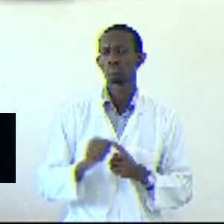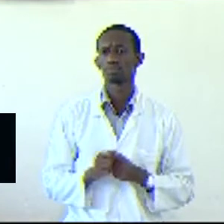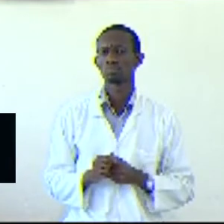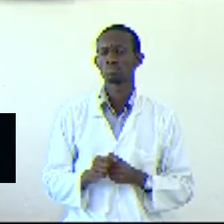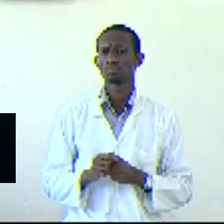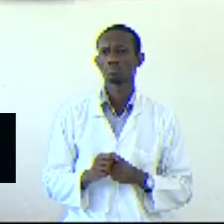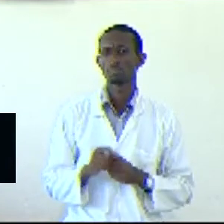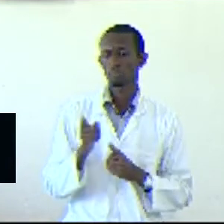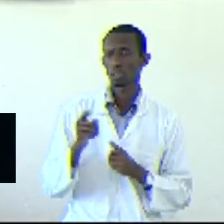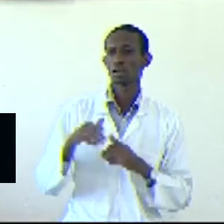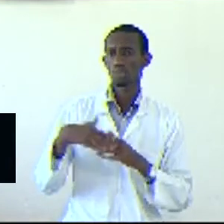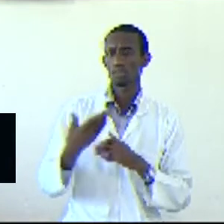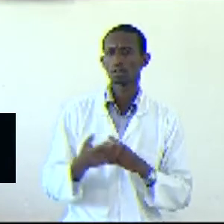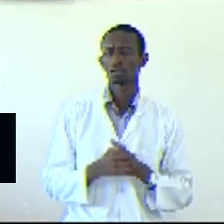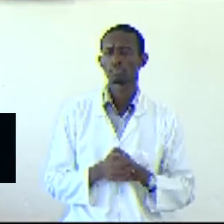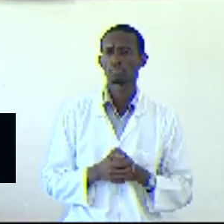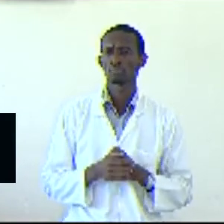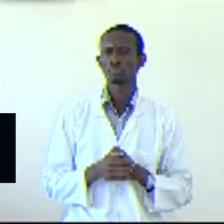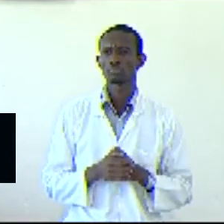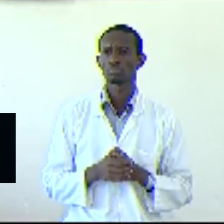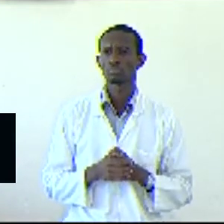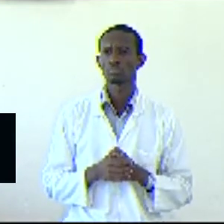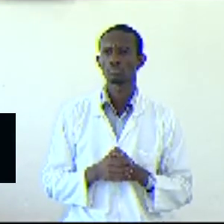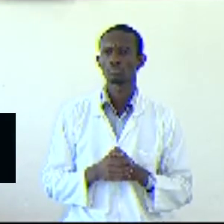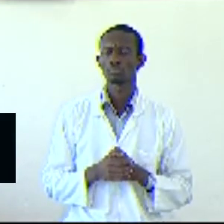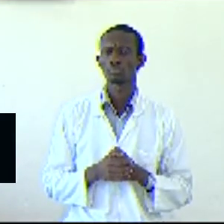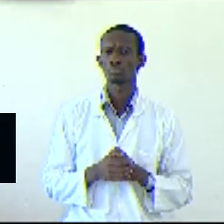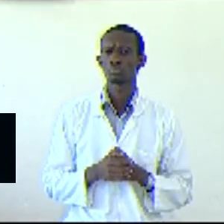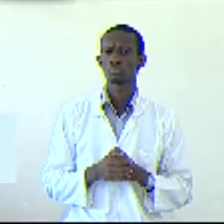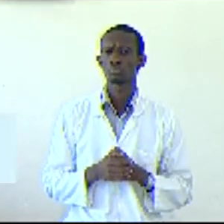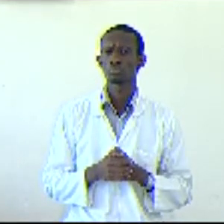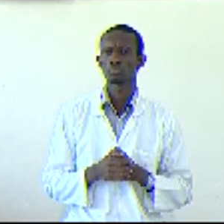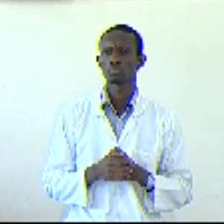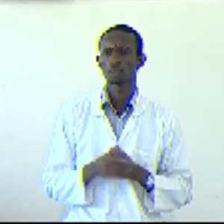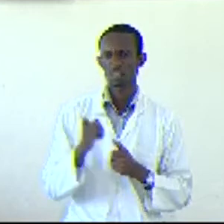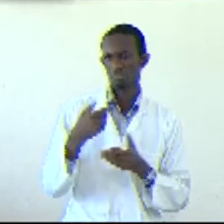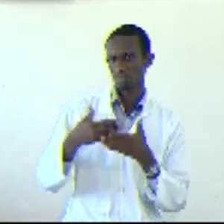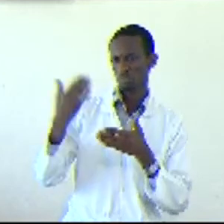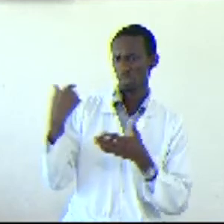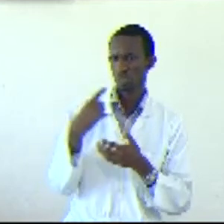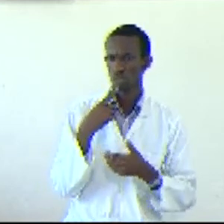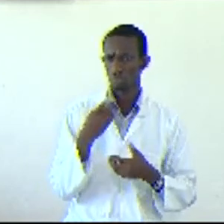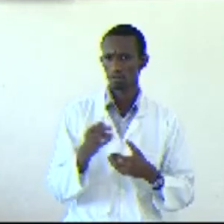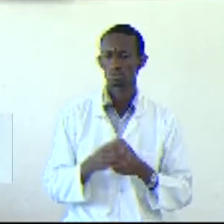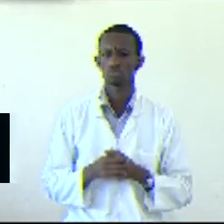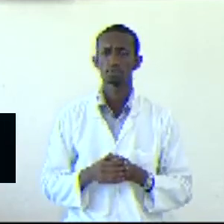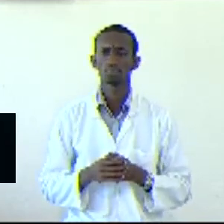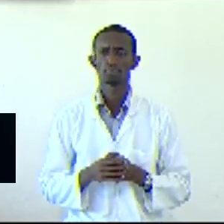momentum after reaction. This is what we have there. So then this is what I've told you. Here it is